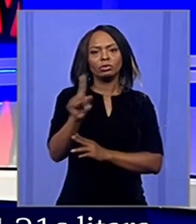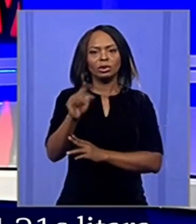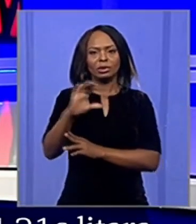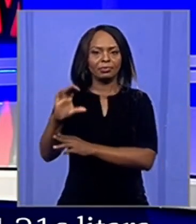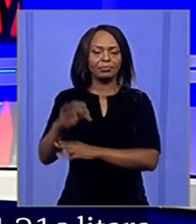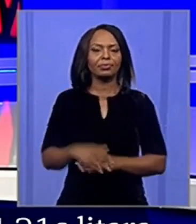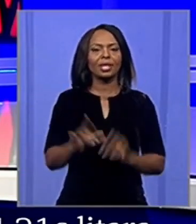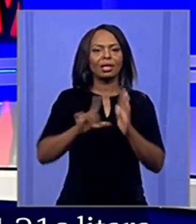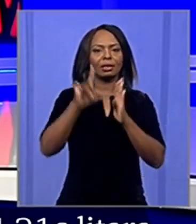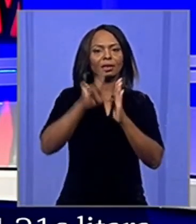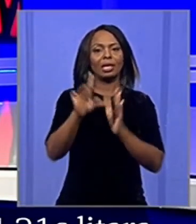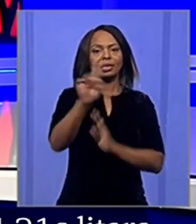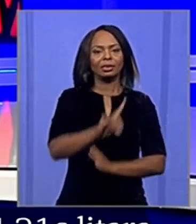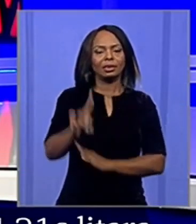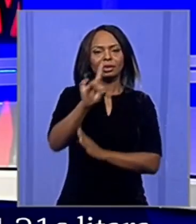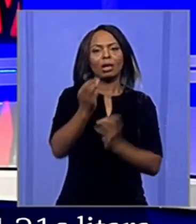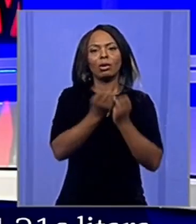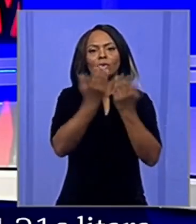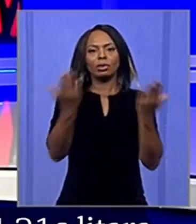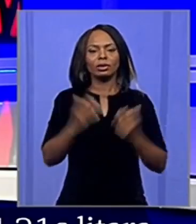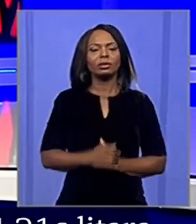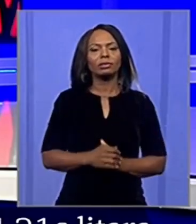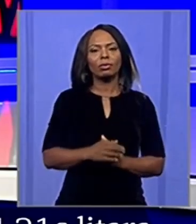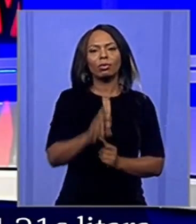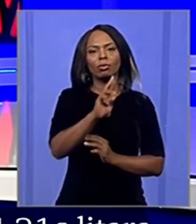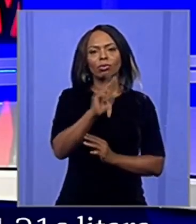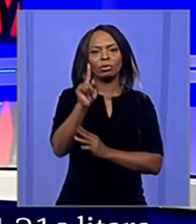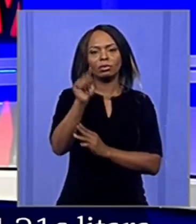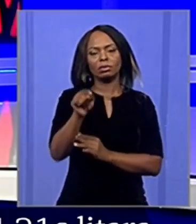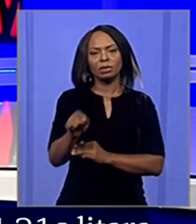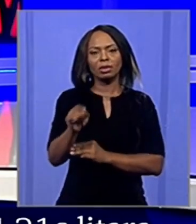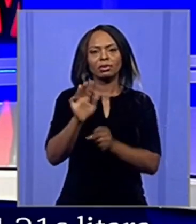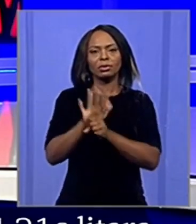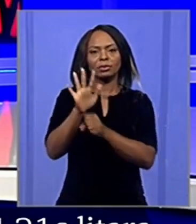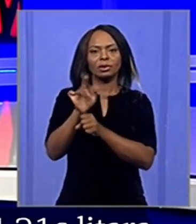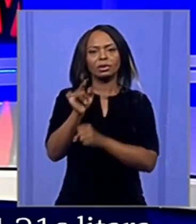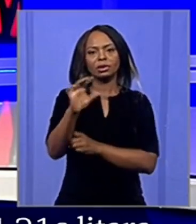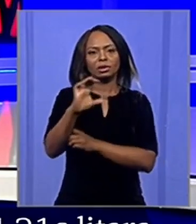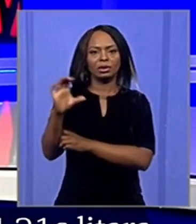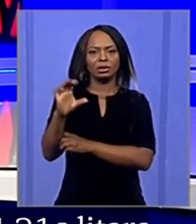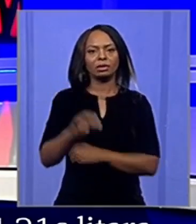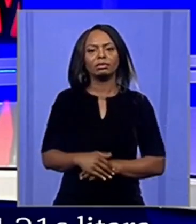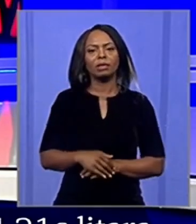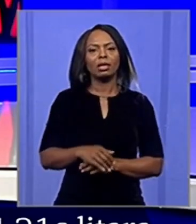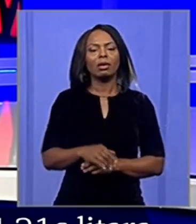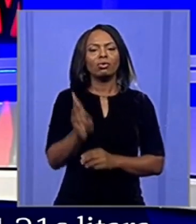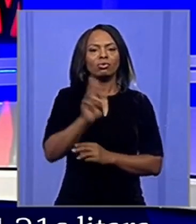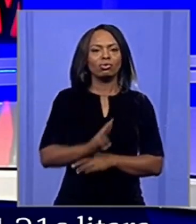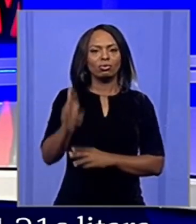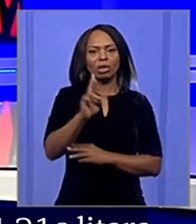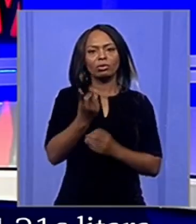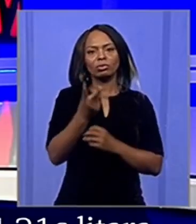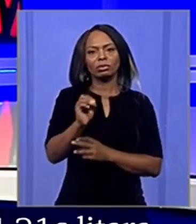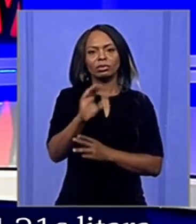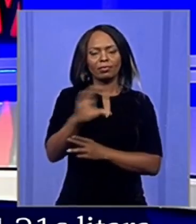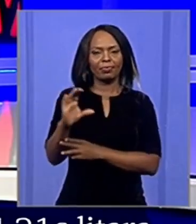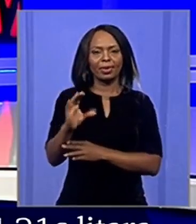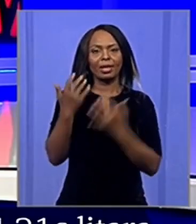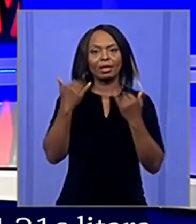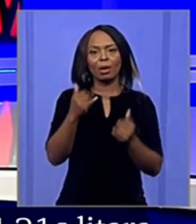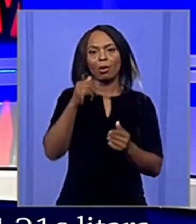litara. Diesele e tlhatloga ka magareng ga ranta le disente di le 5 le ranta le disente di le 18. Litara ya